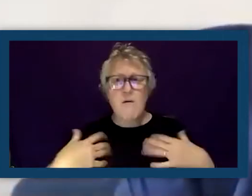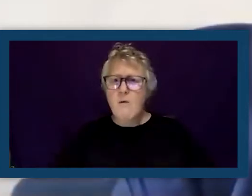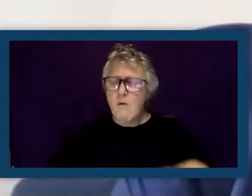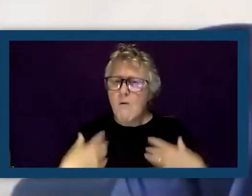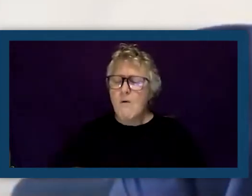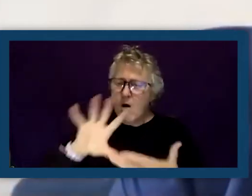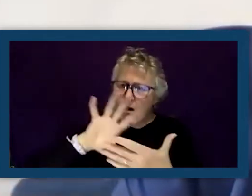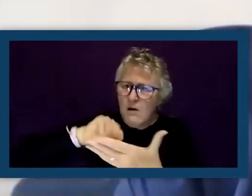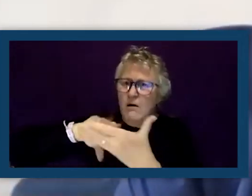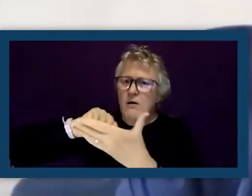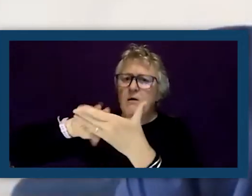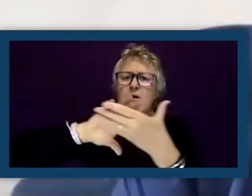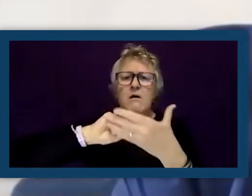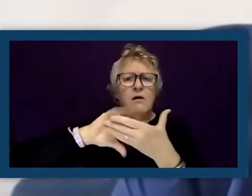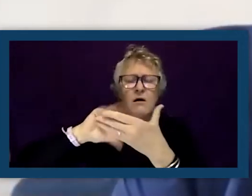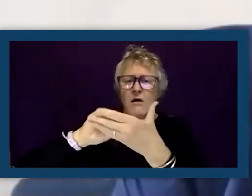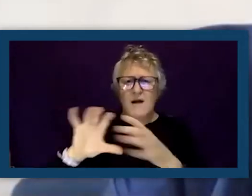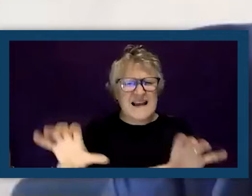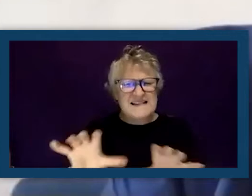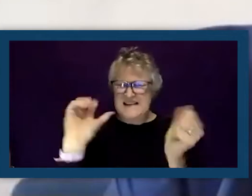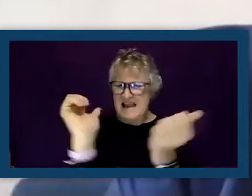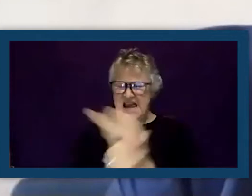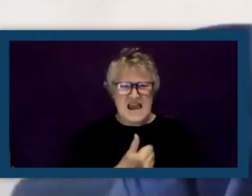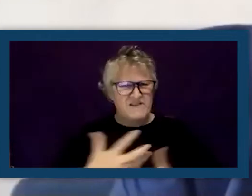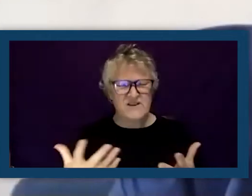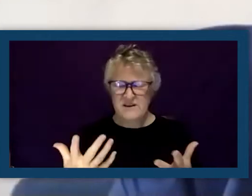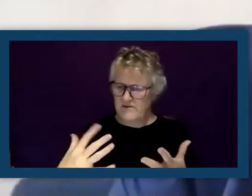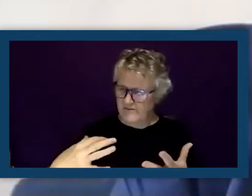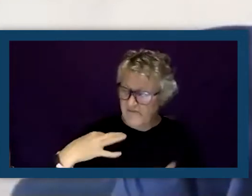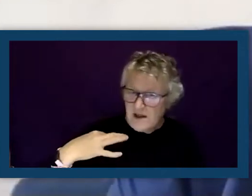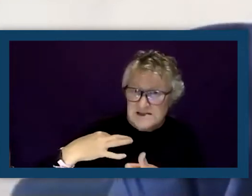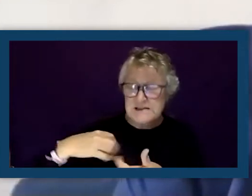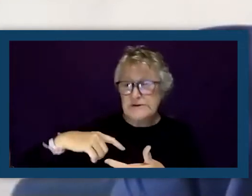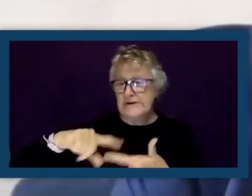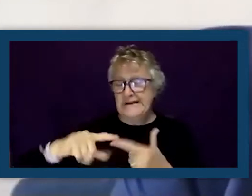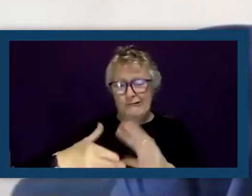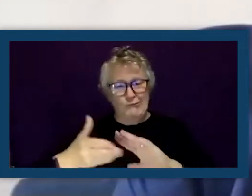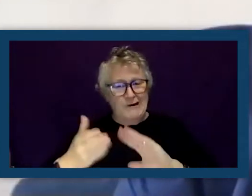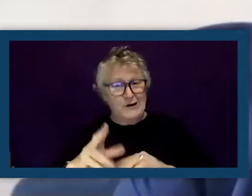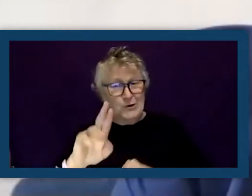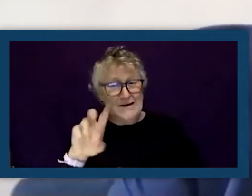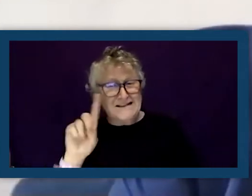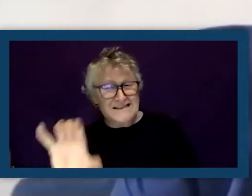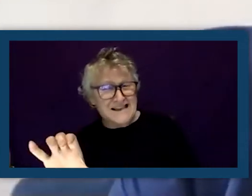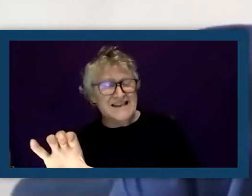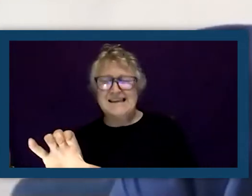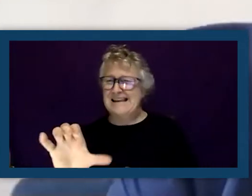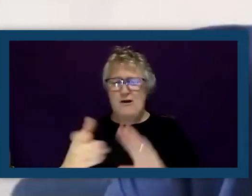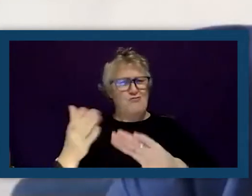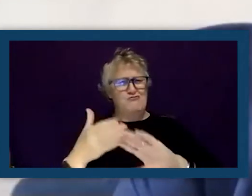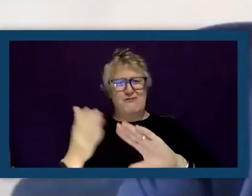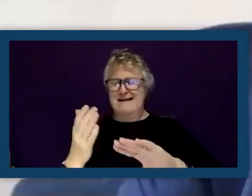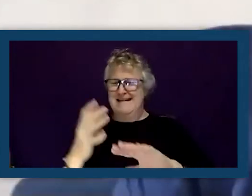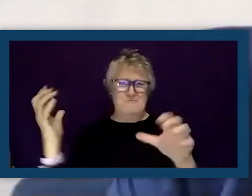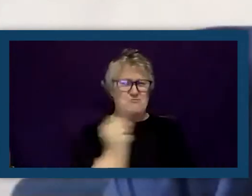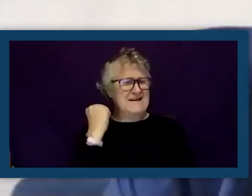in. So I did everything from volunteering on campaigns to running the UDC and winning a bunch of races and awards, to